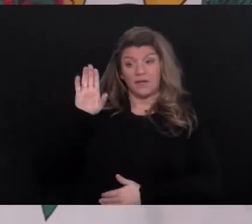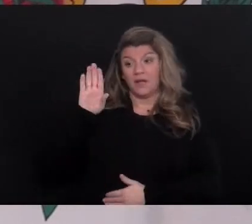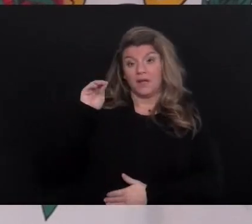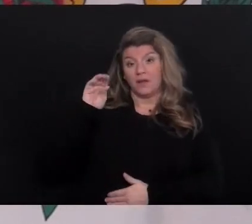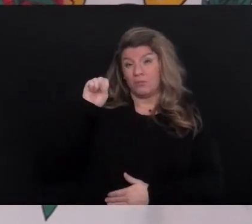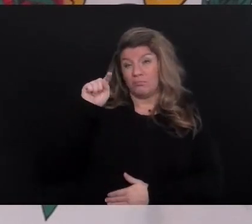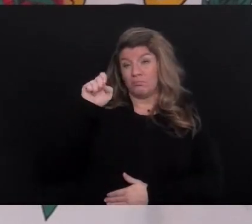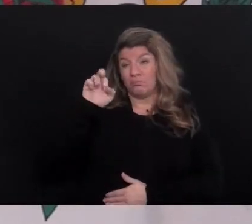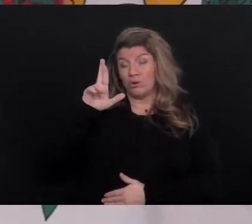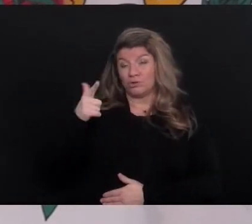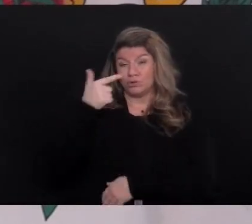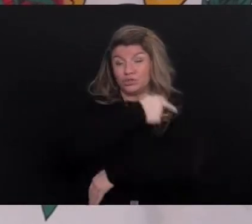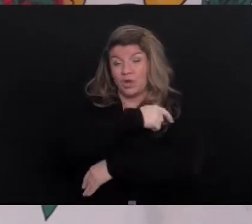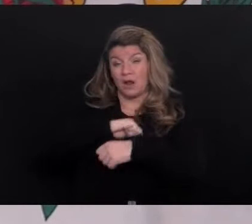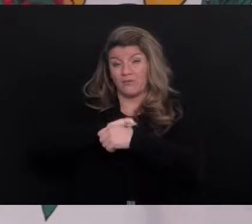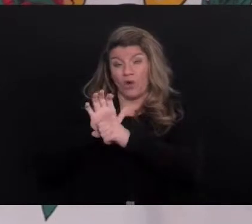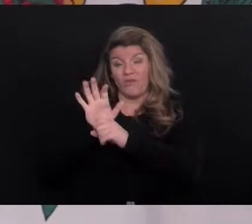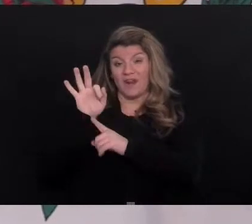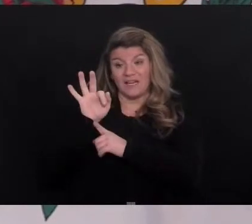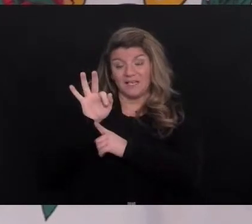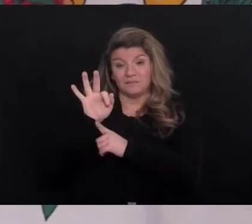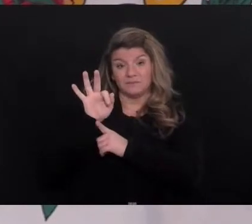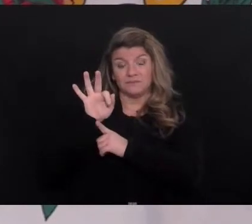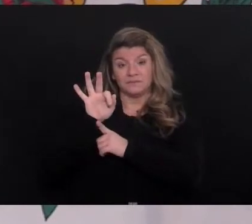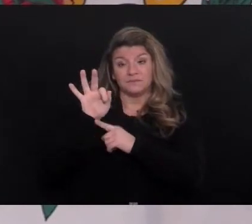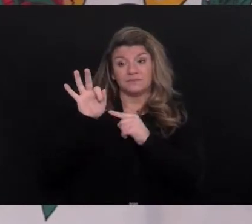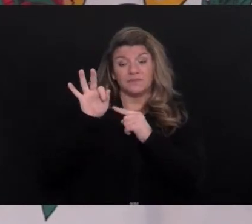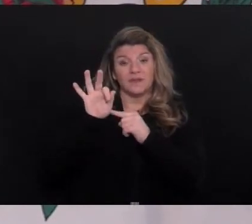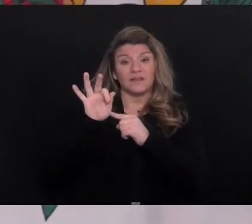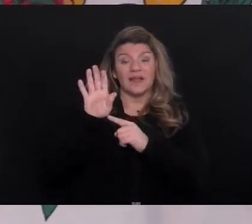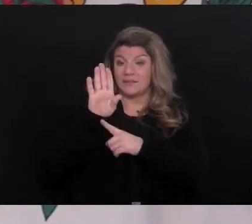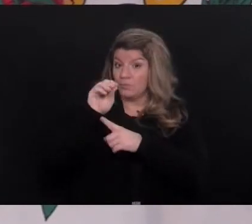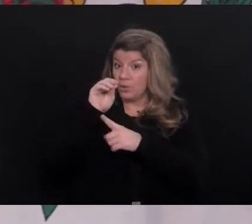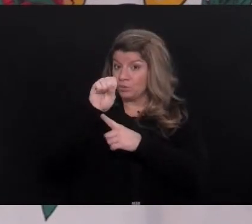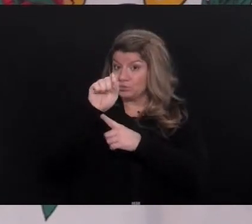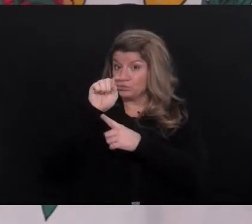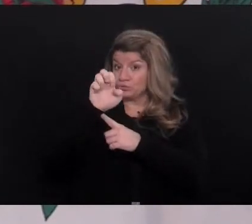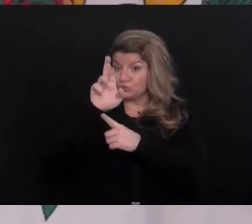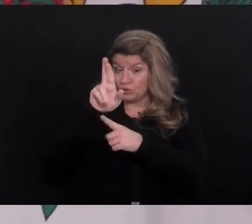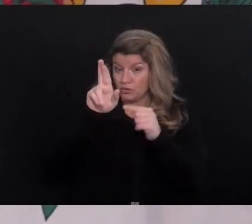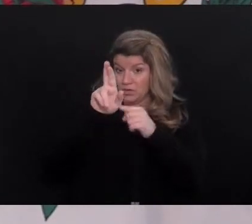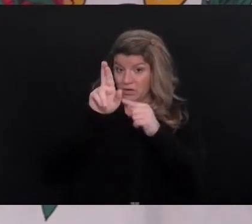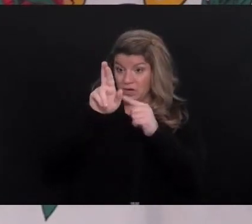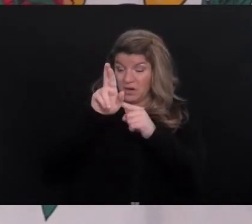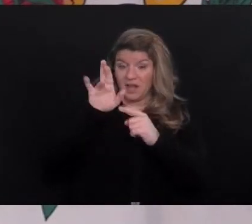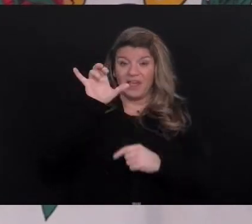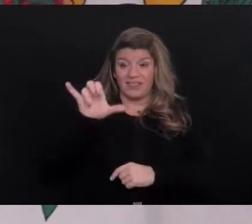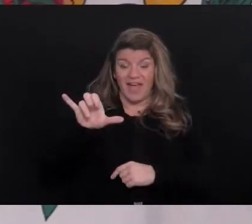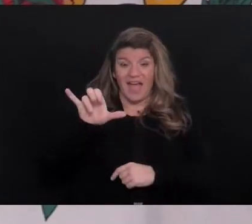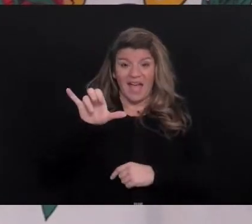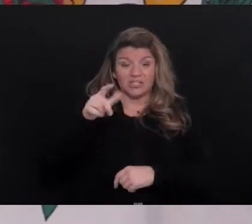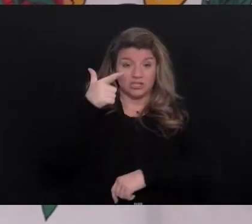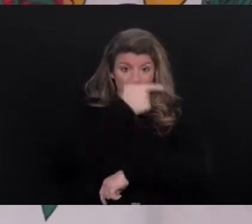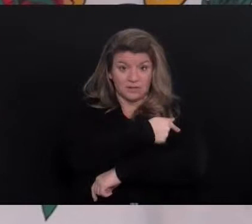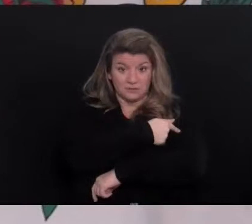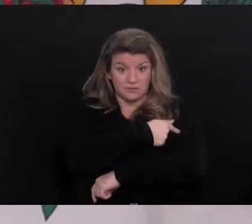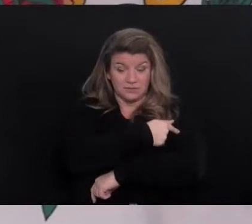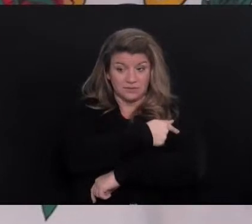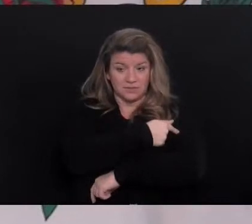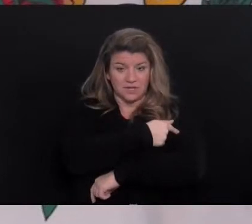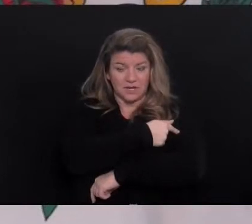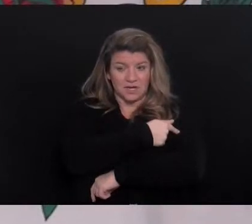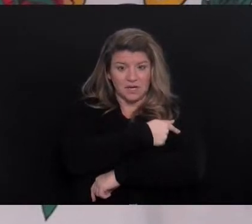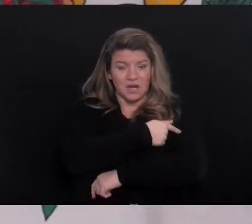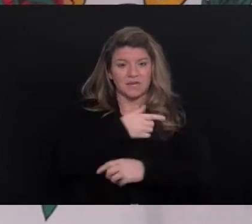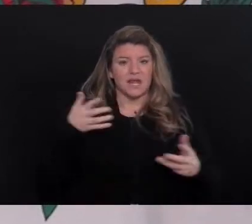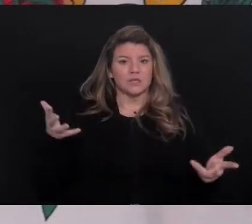of COVID-19, you know, the booster shot of their COVID-19 vaccine gives them